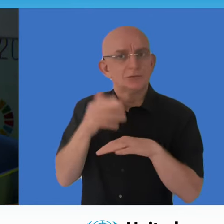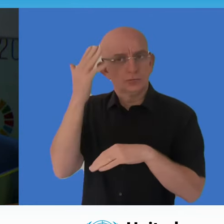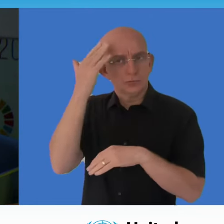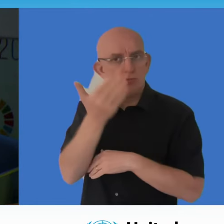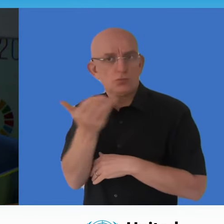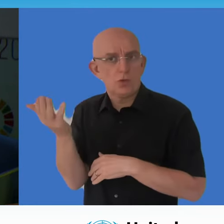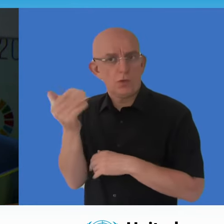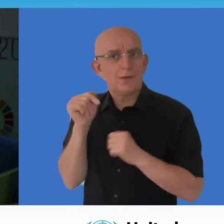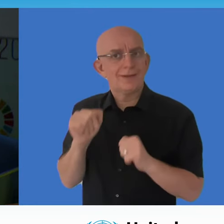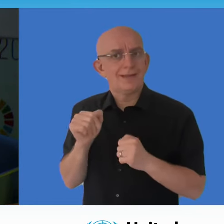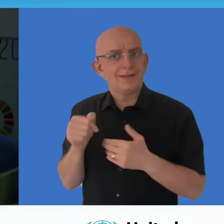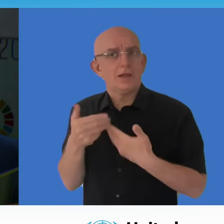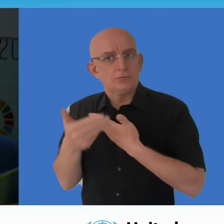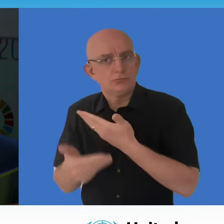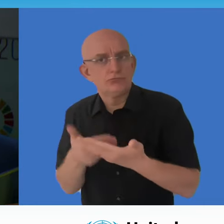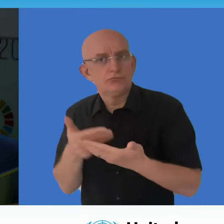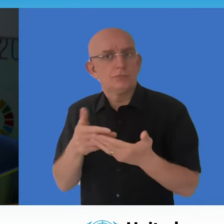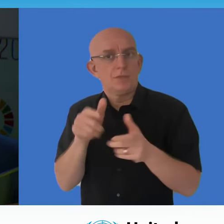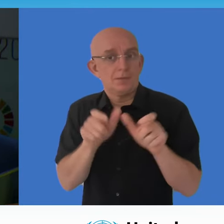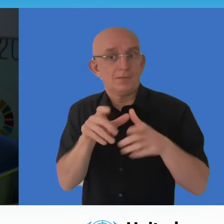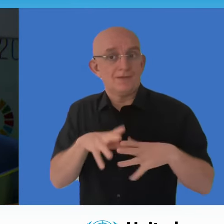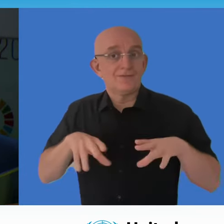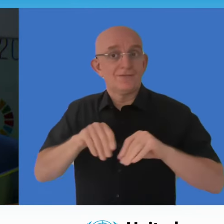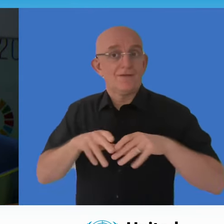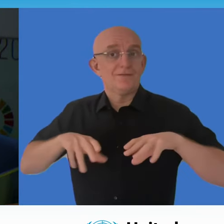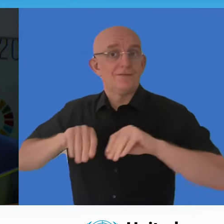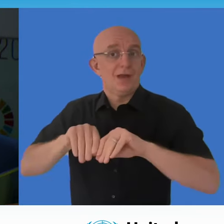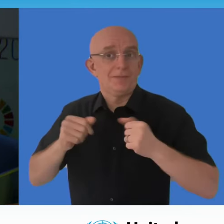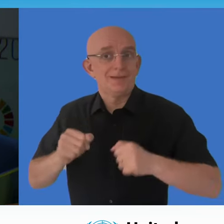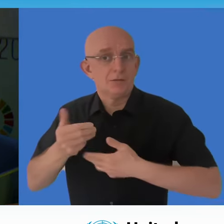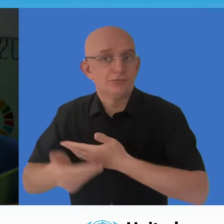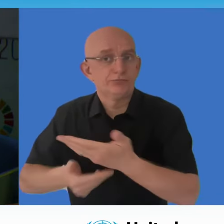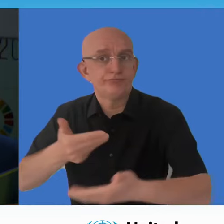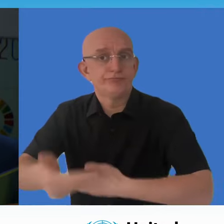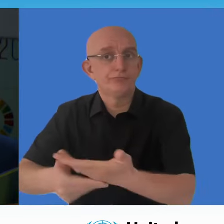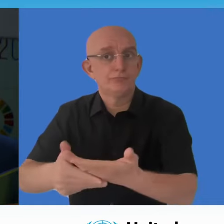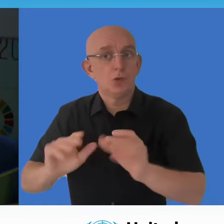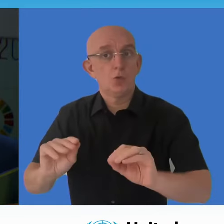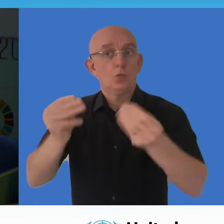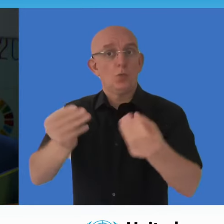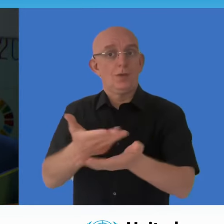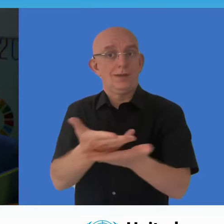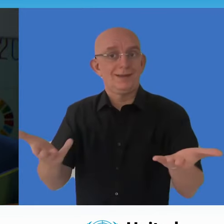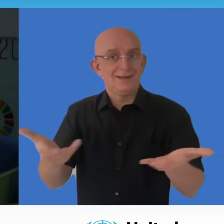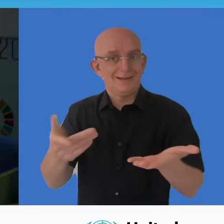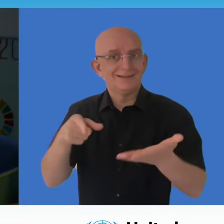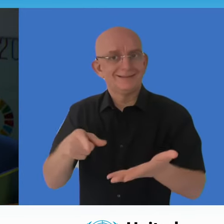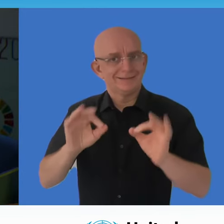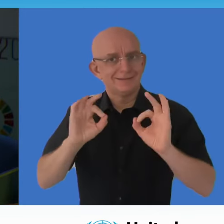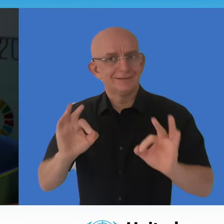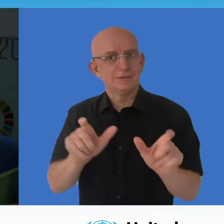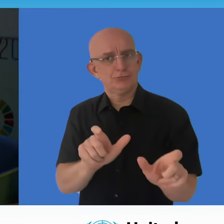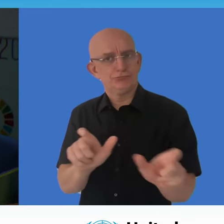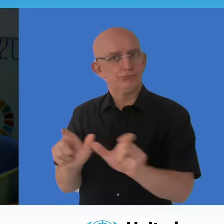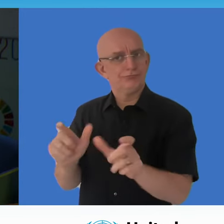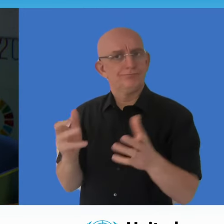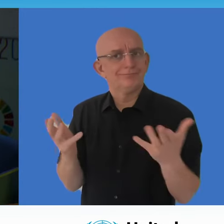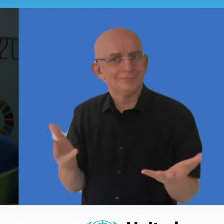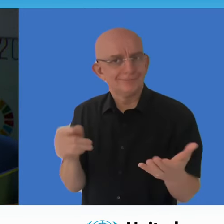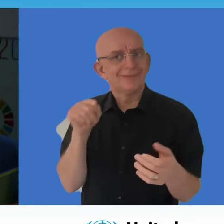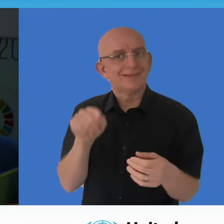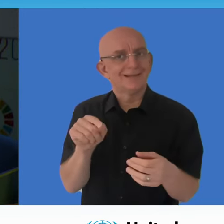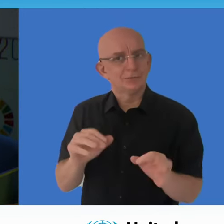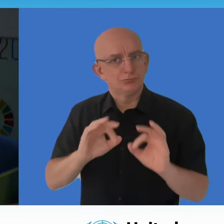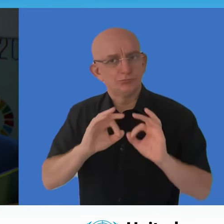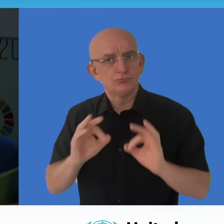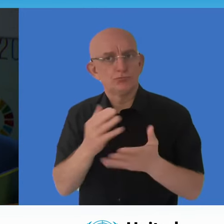peoples, including indigenous youth, are upheld and protected. Let us work hand in hand to ensure that holders of indigenous knowledge and